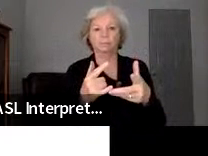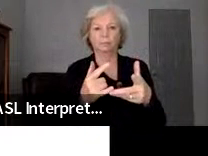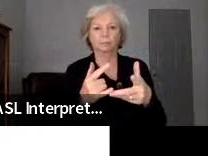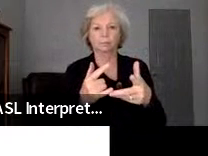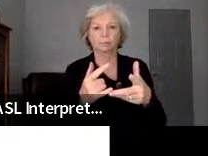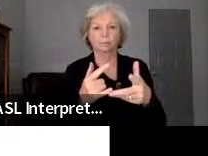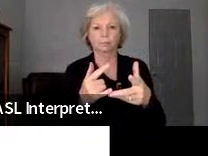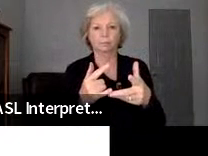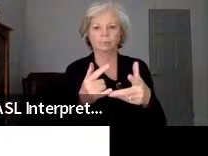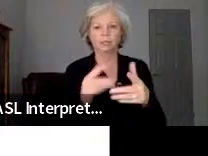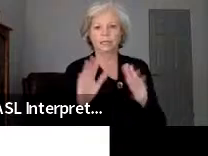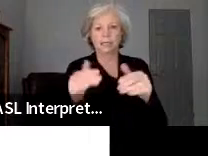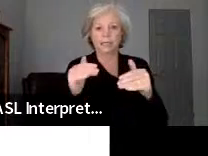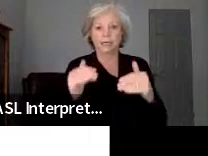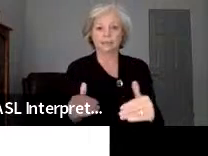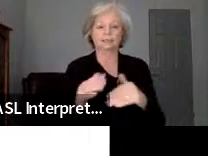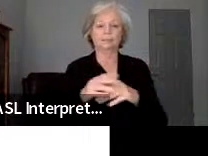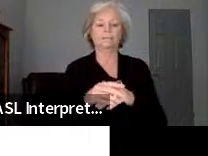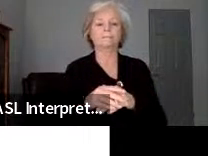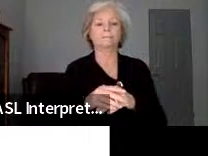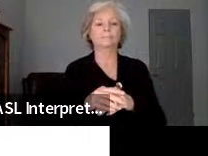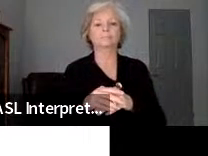Okay, next.